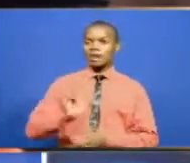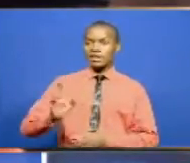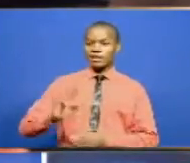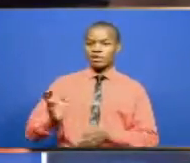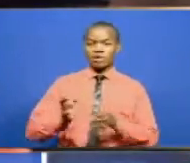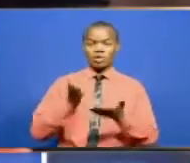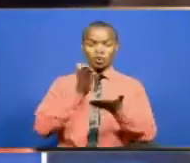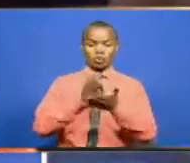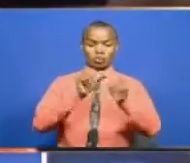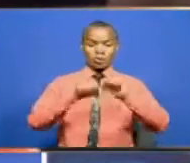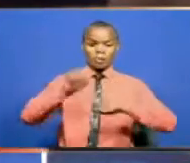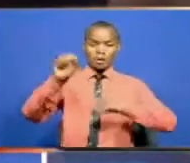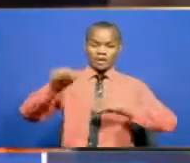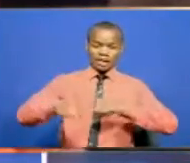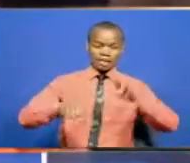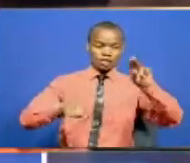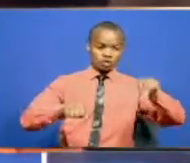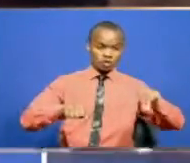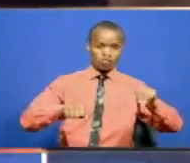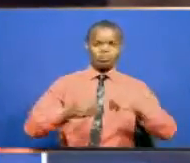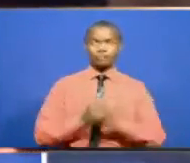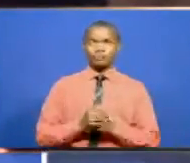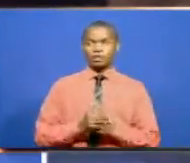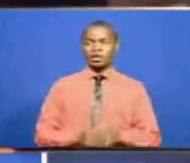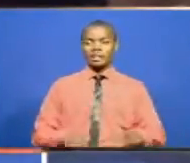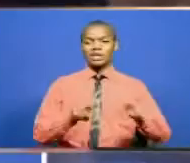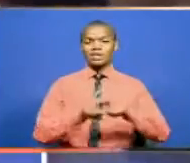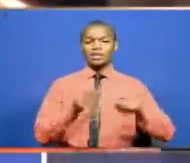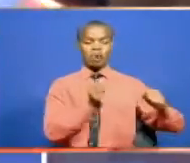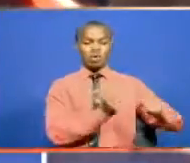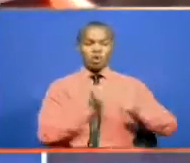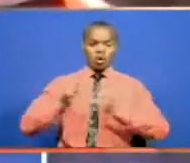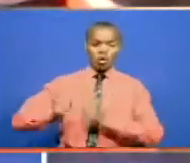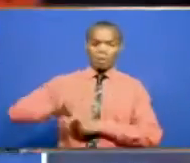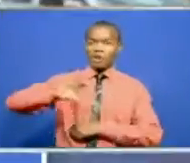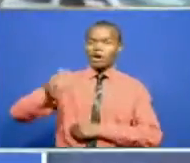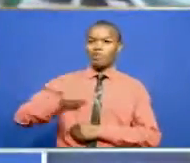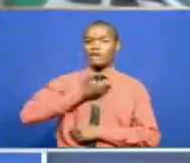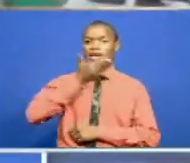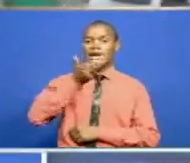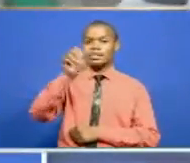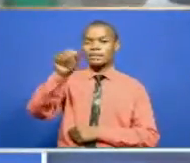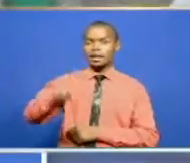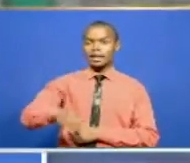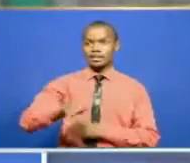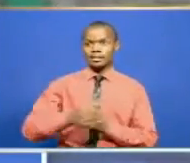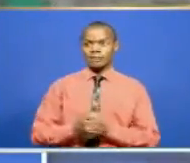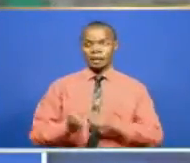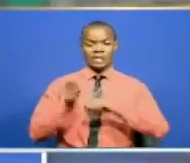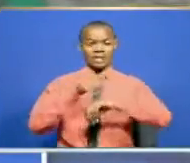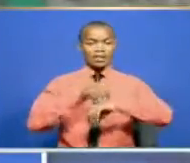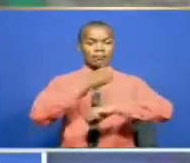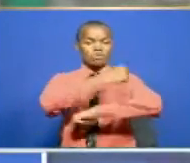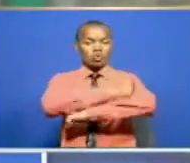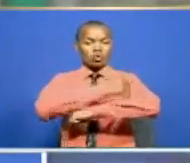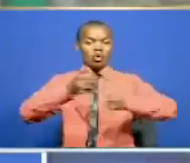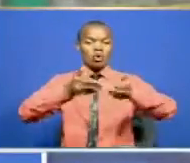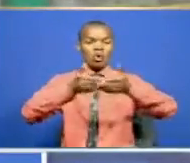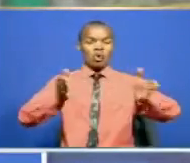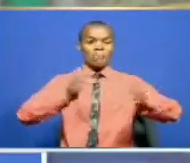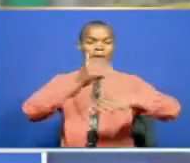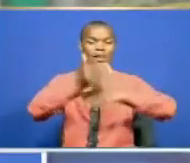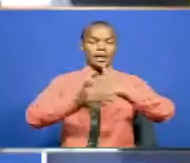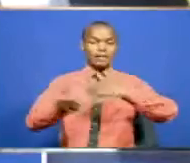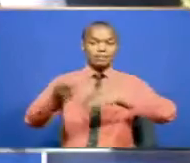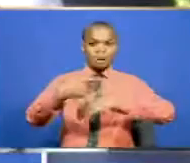a yes or a no. Na Homa Bay wamesema yes. As schools gear up to reopen next month, the